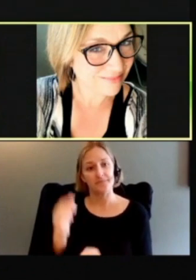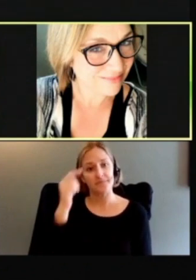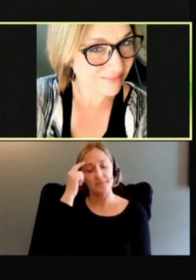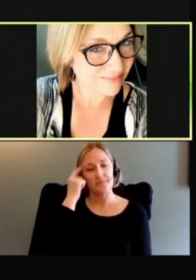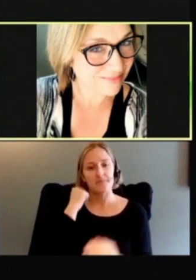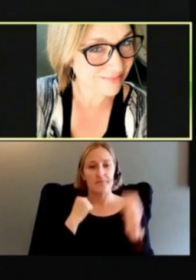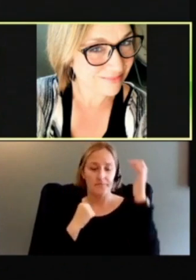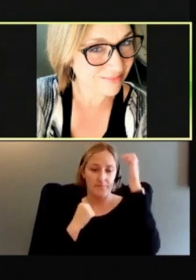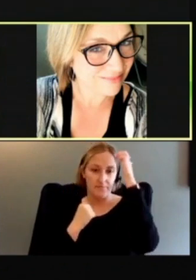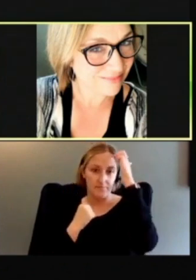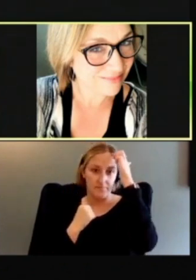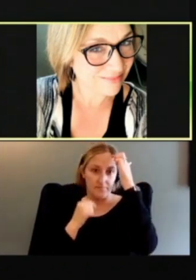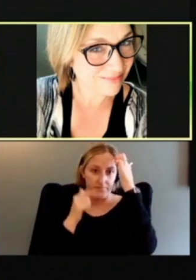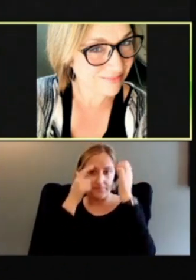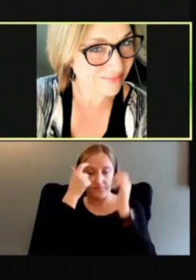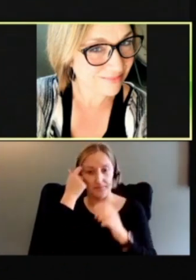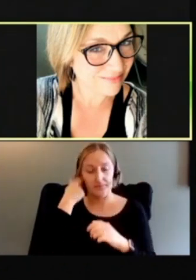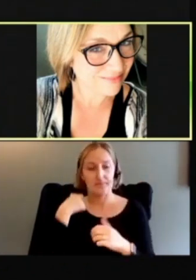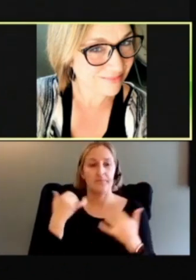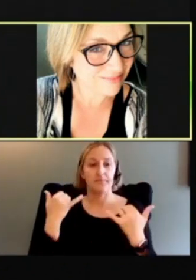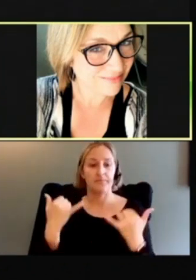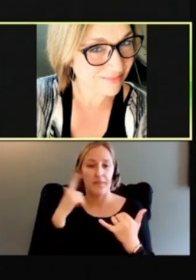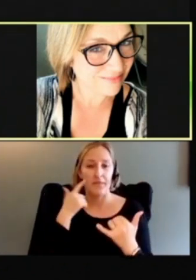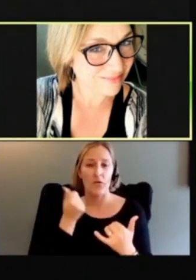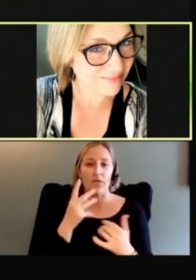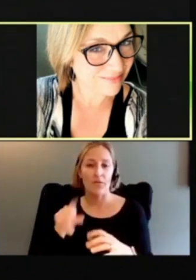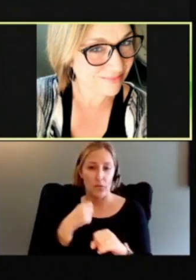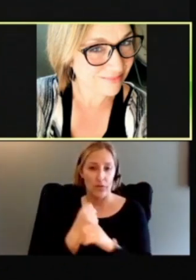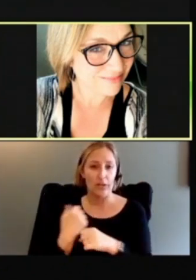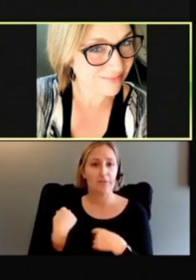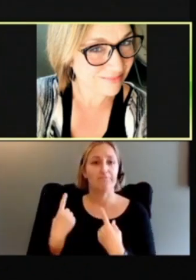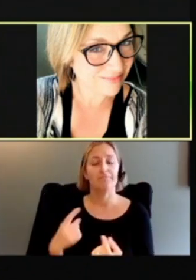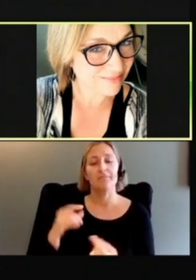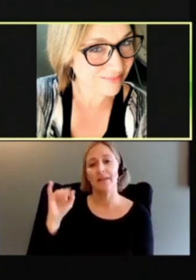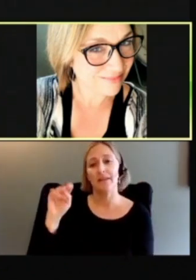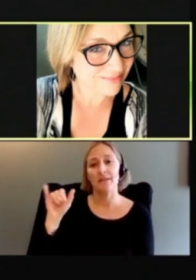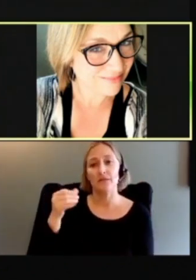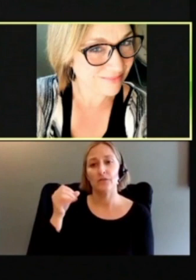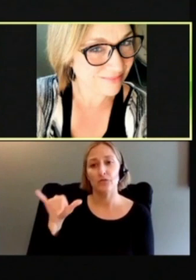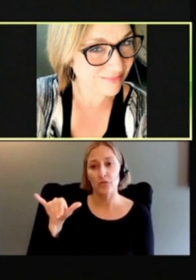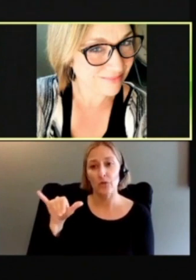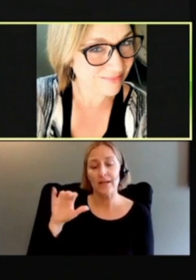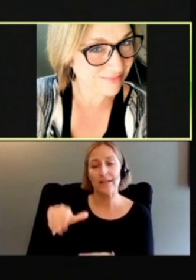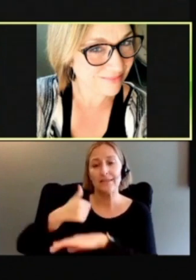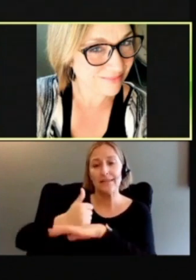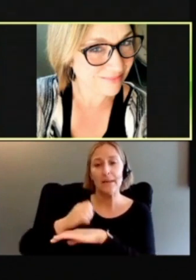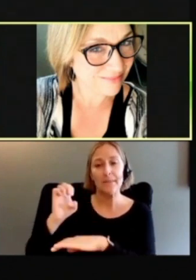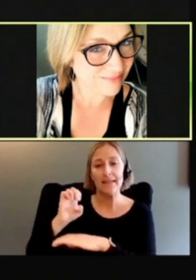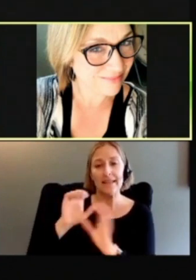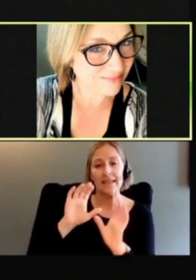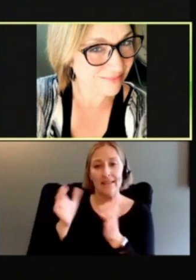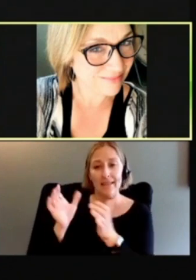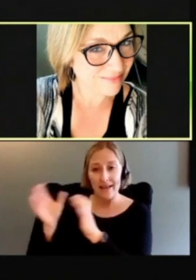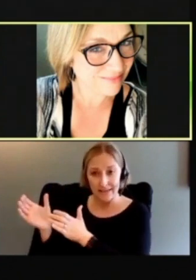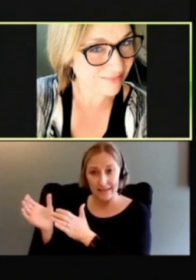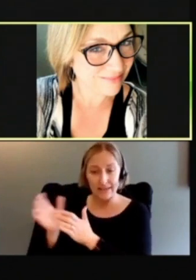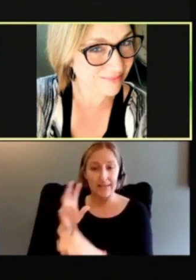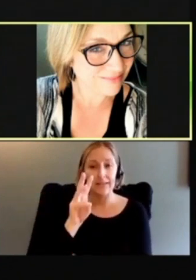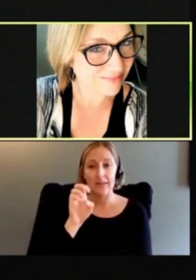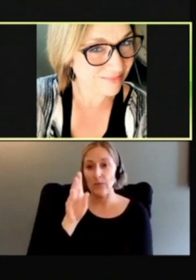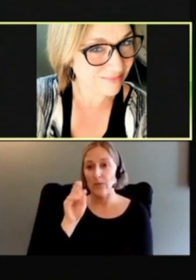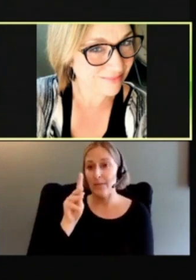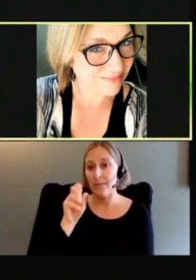So as I mentioned, over the past few years, InJoy started adding e-classes and webinars to our curriculum.